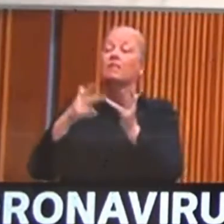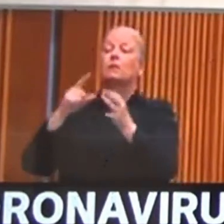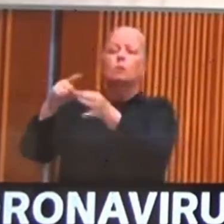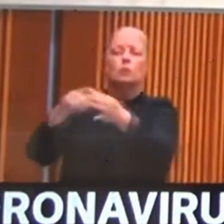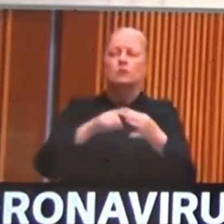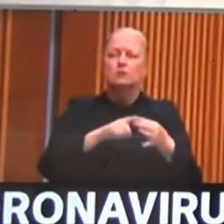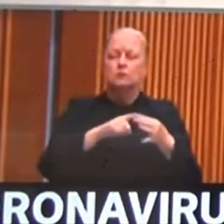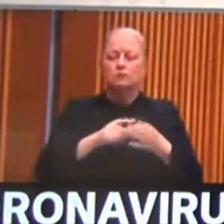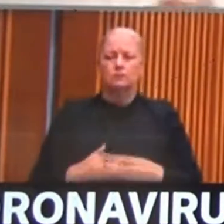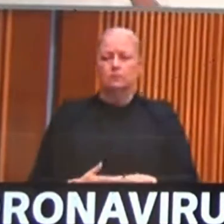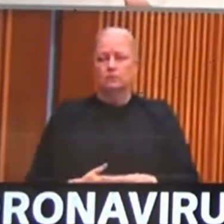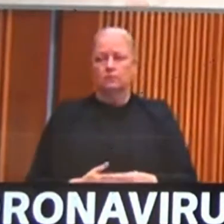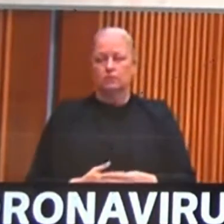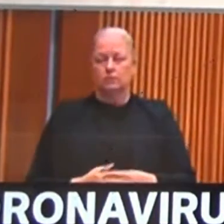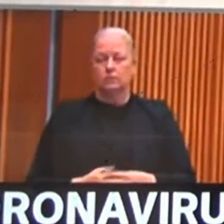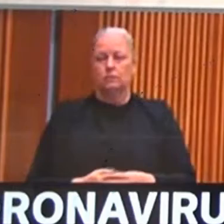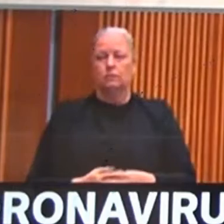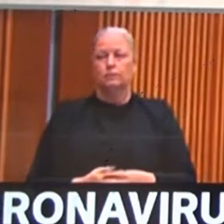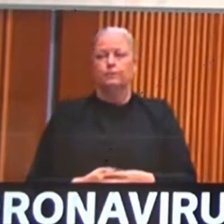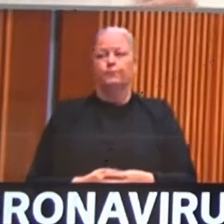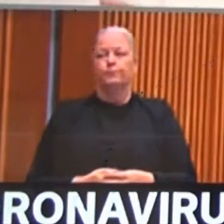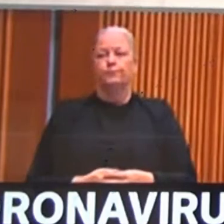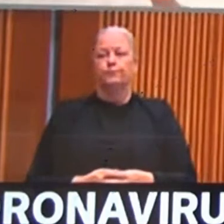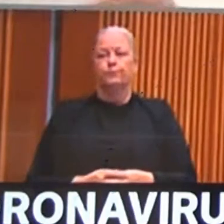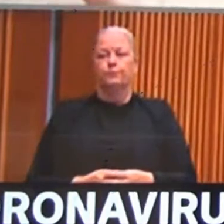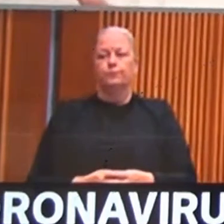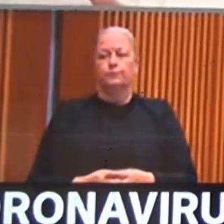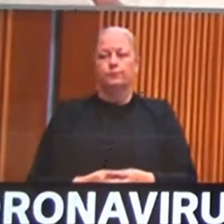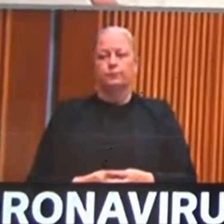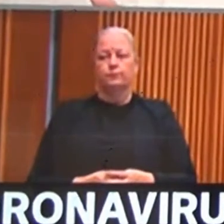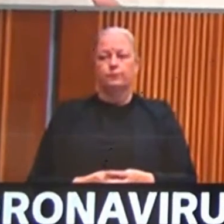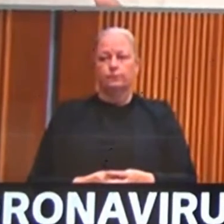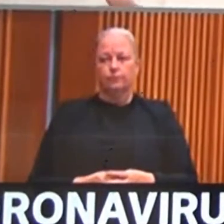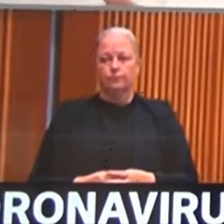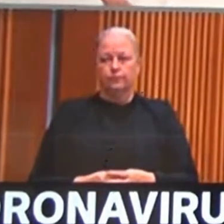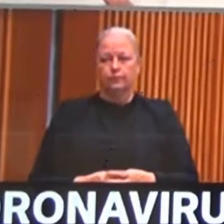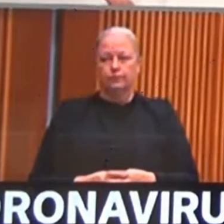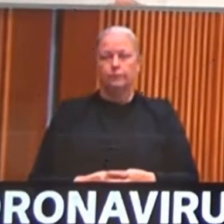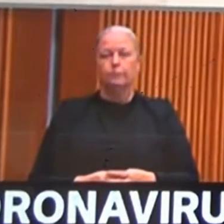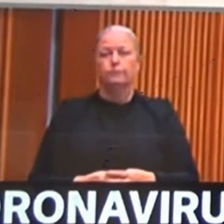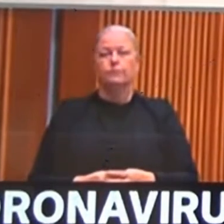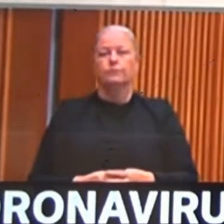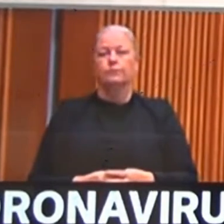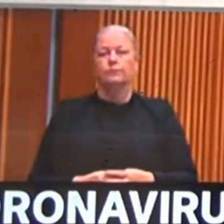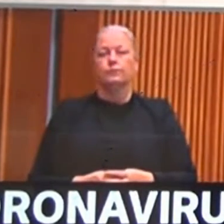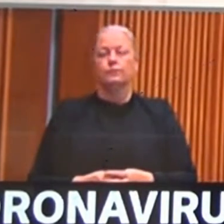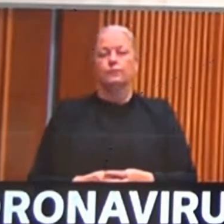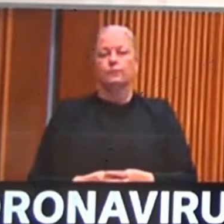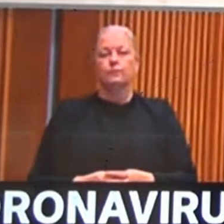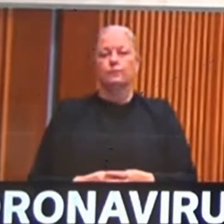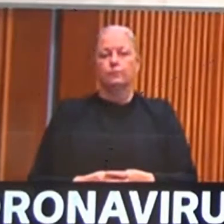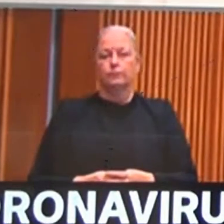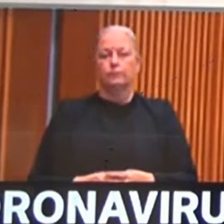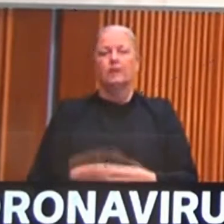Institute modelling, and as you outlined, it outlined what would be a catastrophic possibility for Australia, but that's based